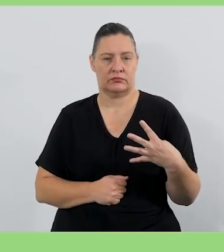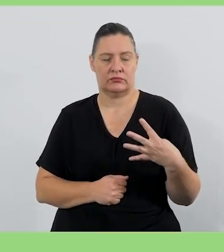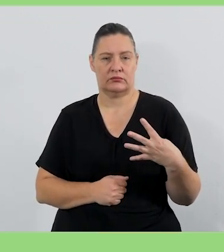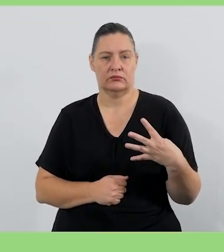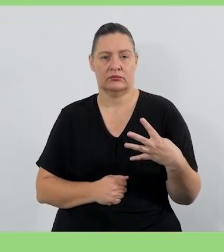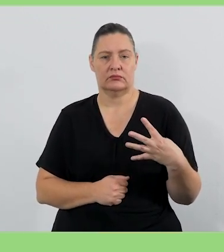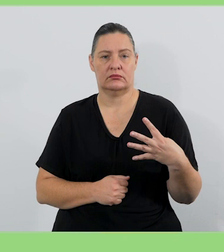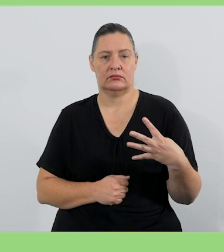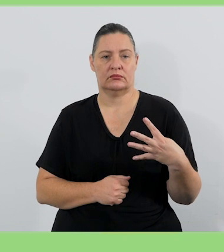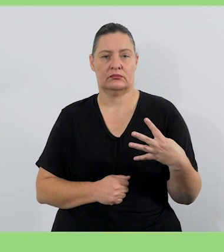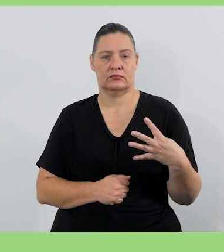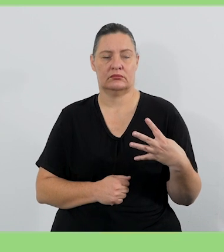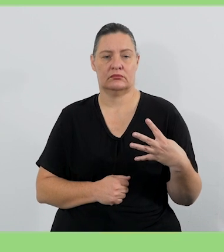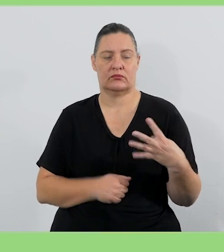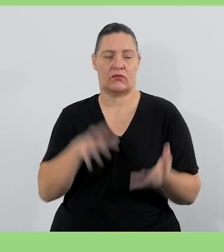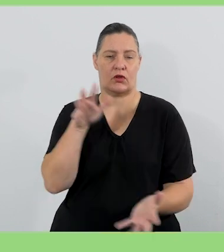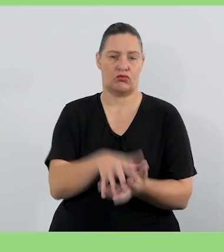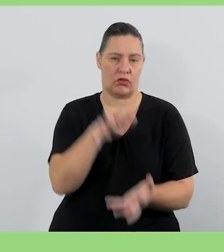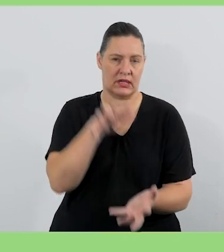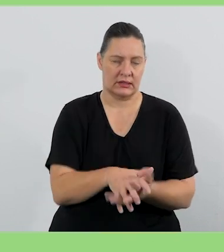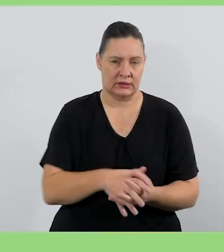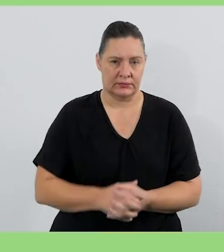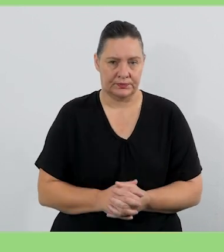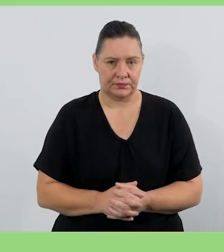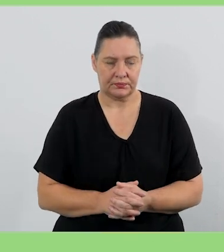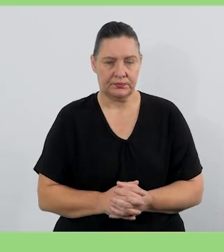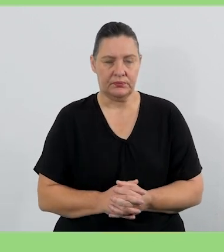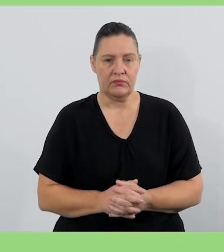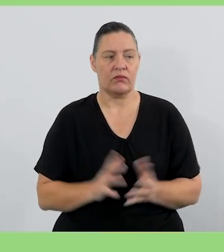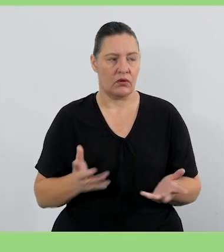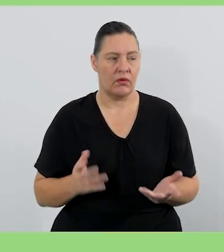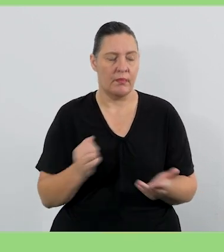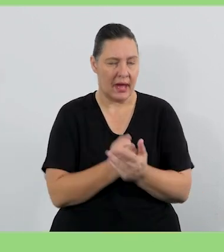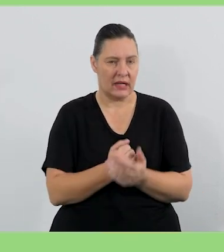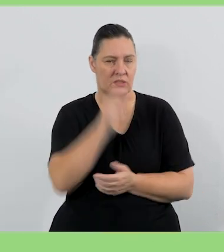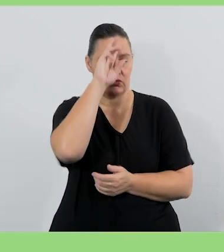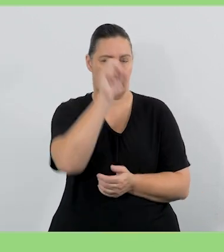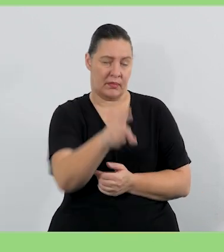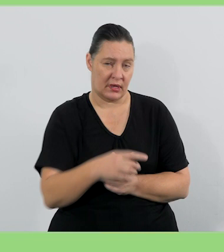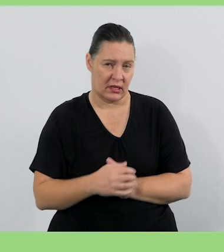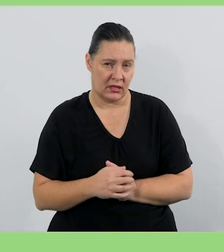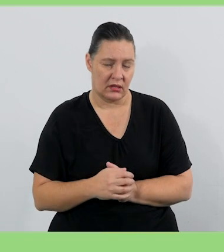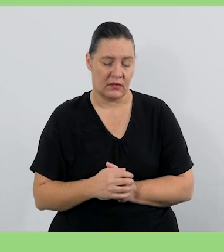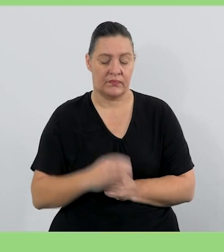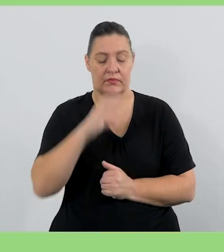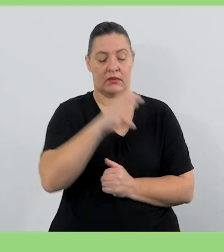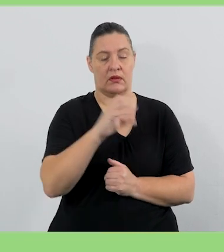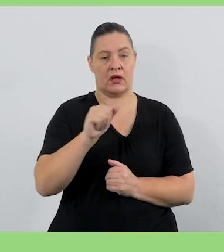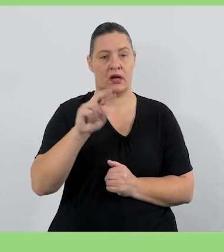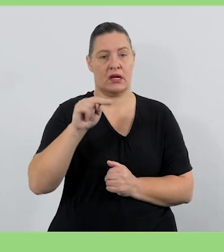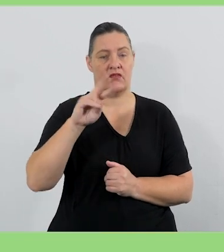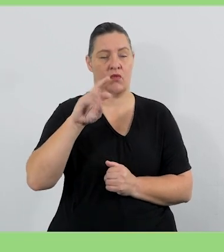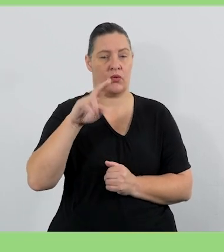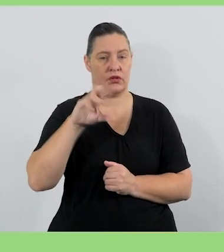Then the fourth one is our crocodile. Right, so you should also remember that